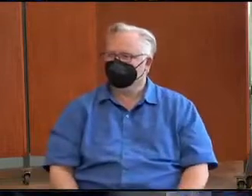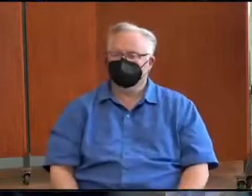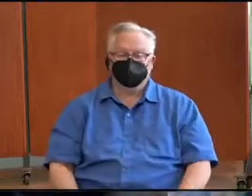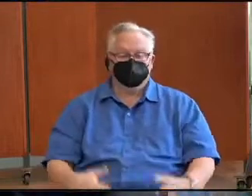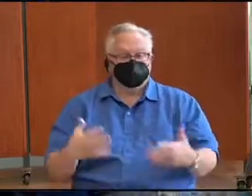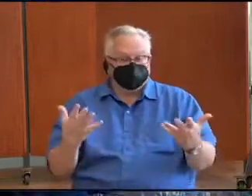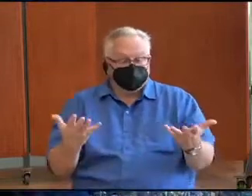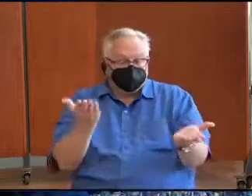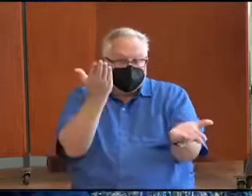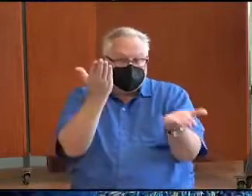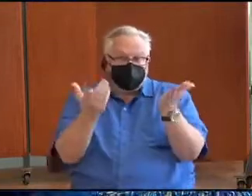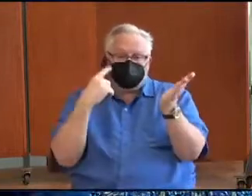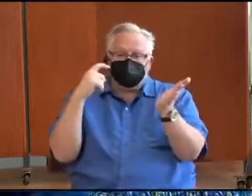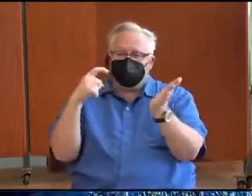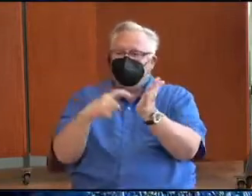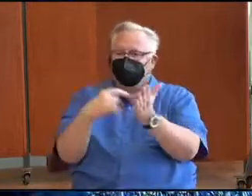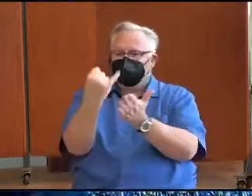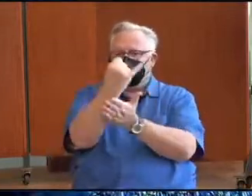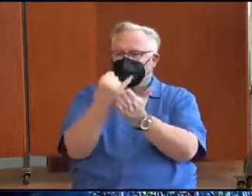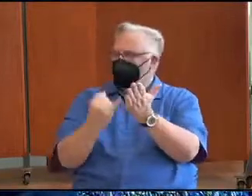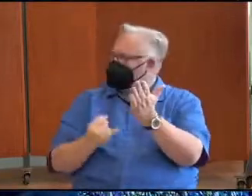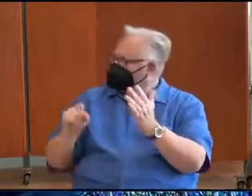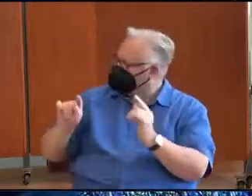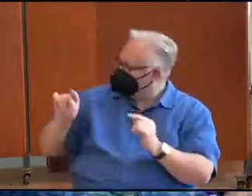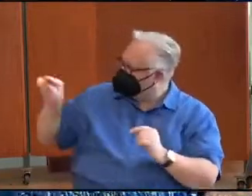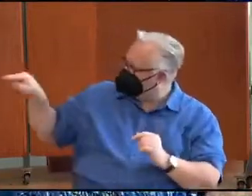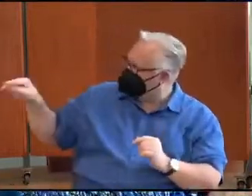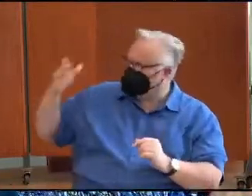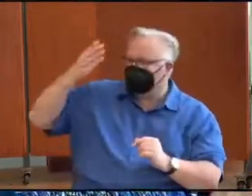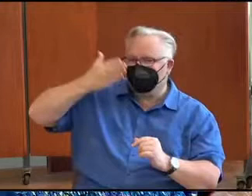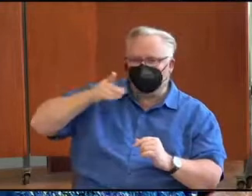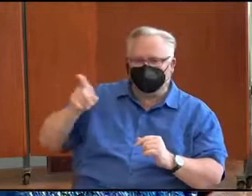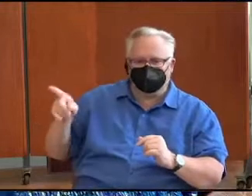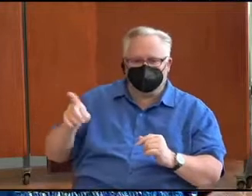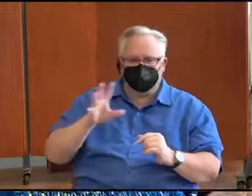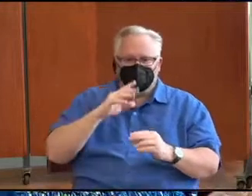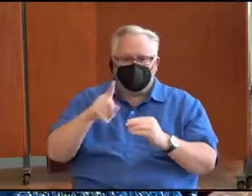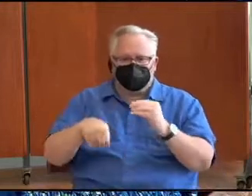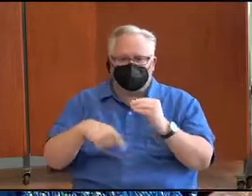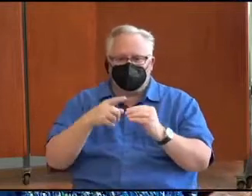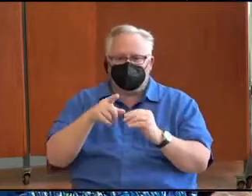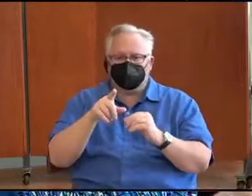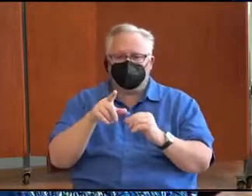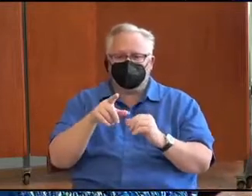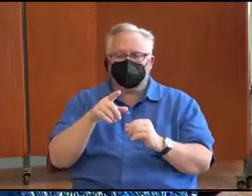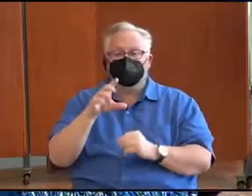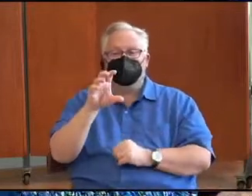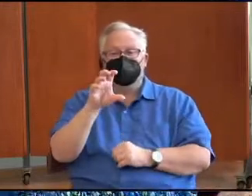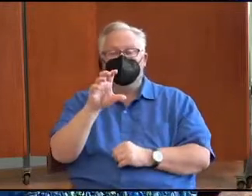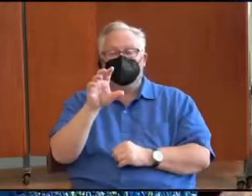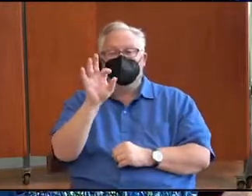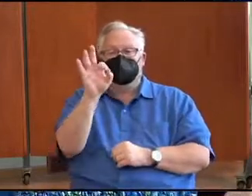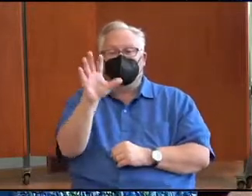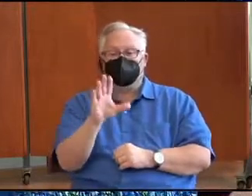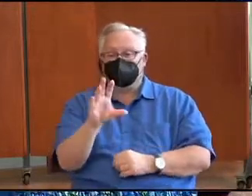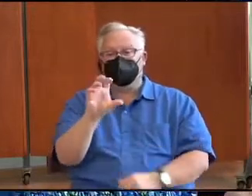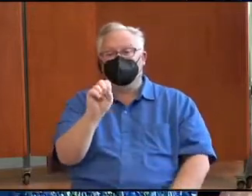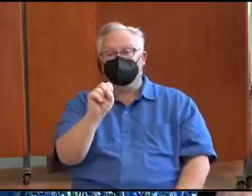So you may have noticed our artwork up here. We talked about your coming last week.